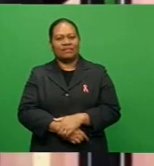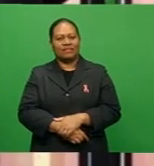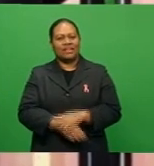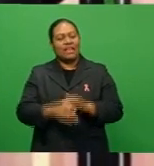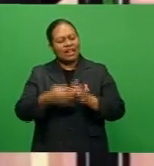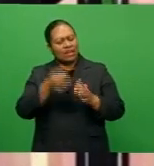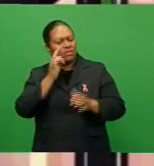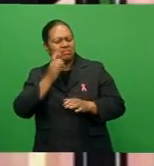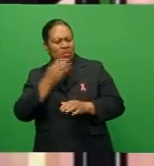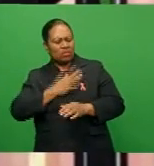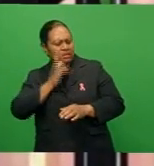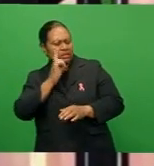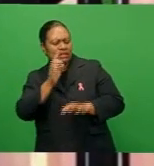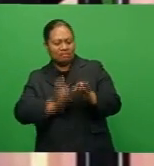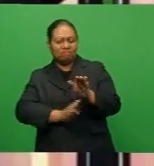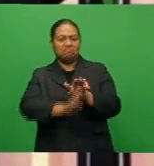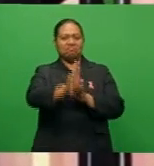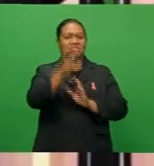in Fiji,